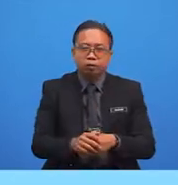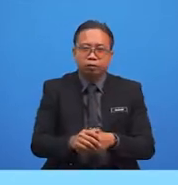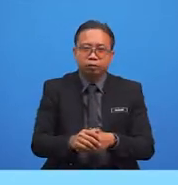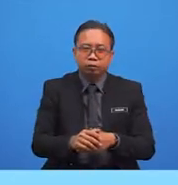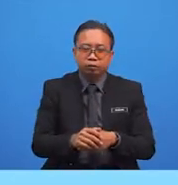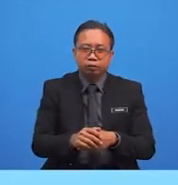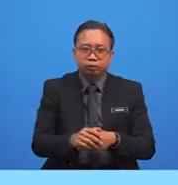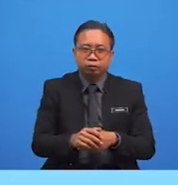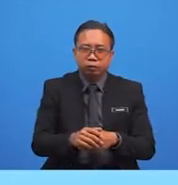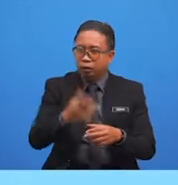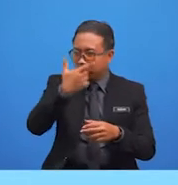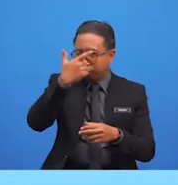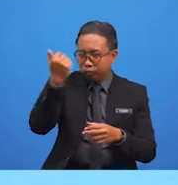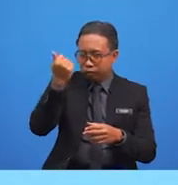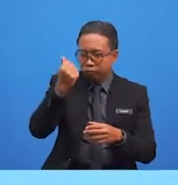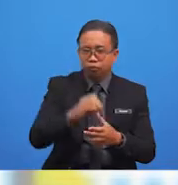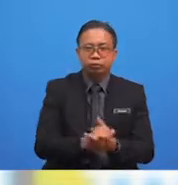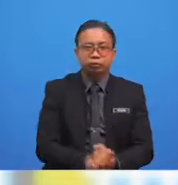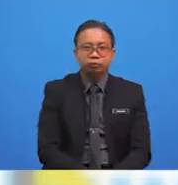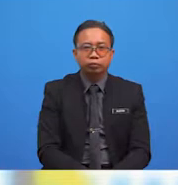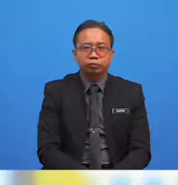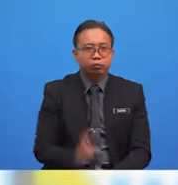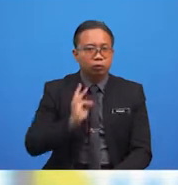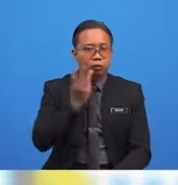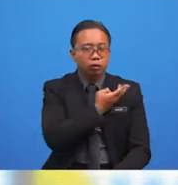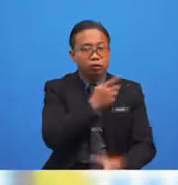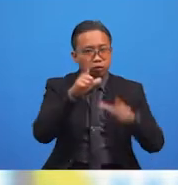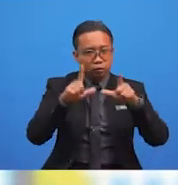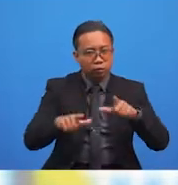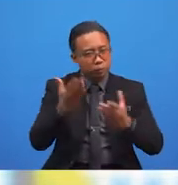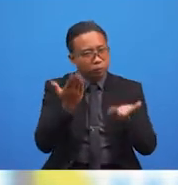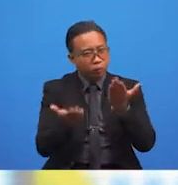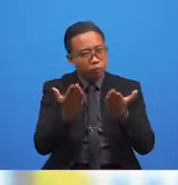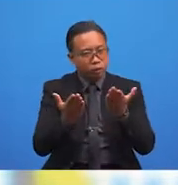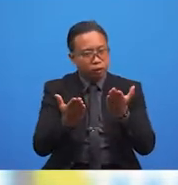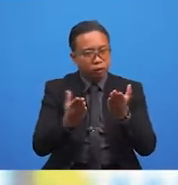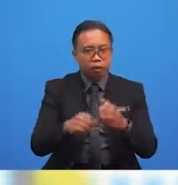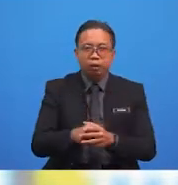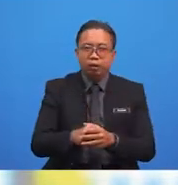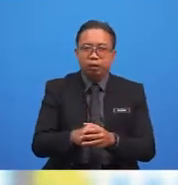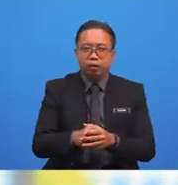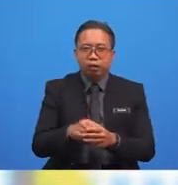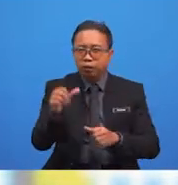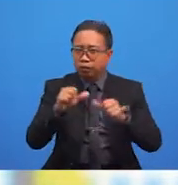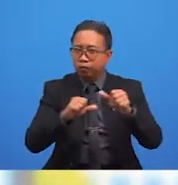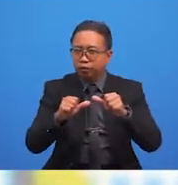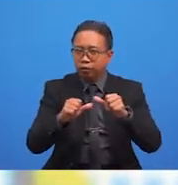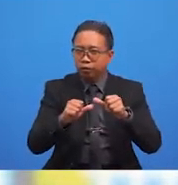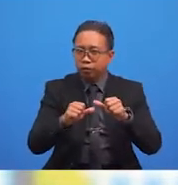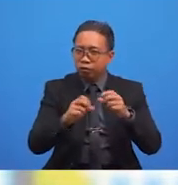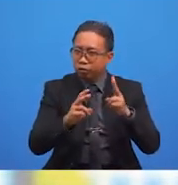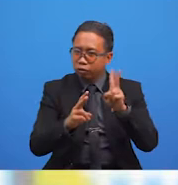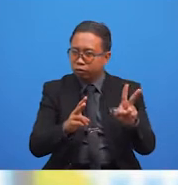and future result. We can put the possible action first in the sentence and the result